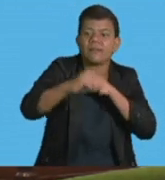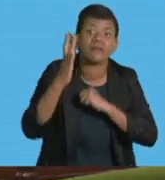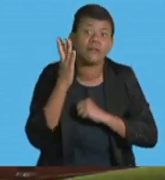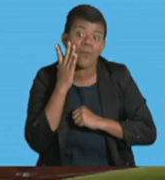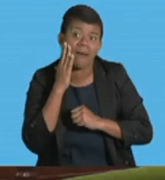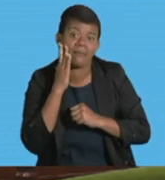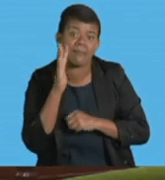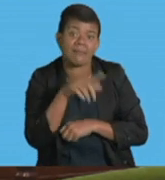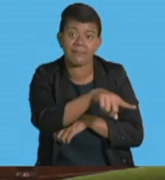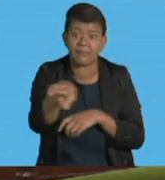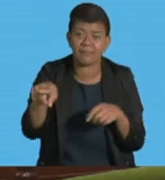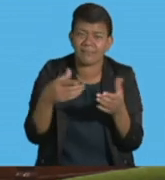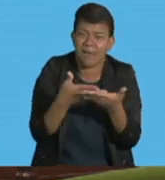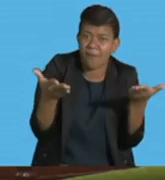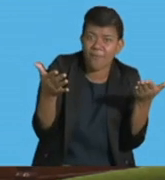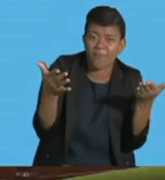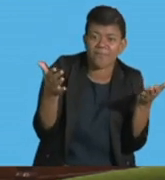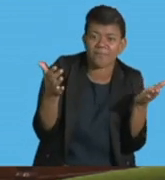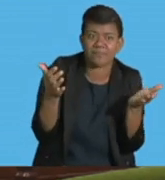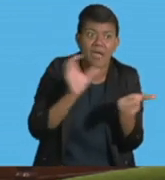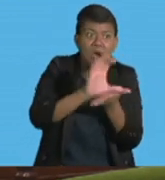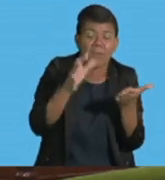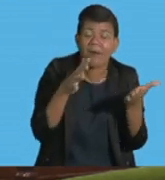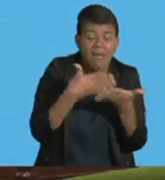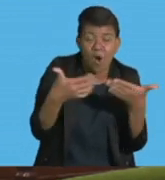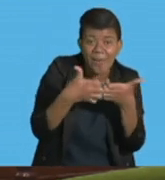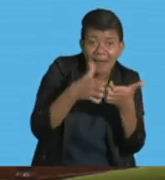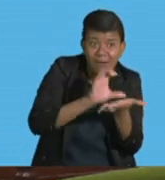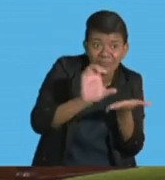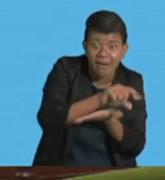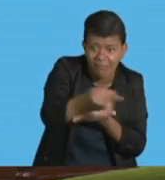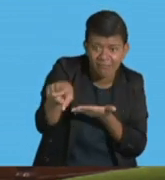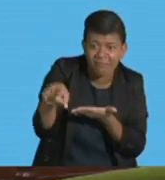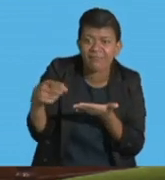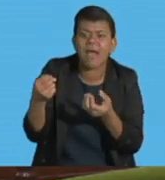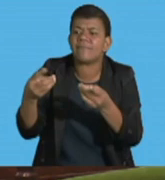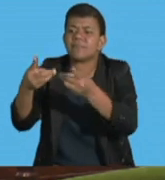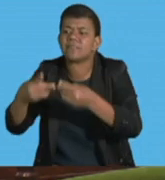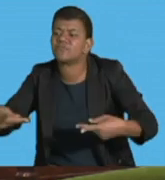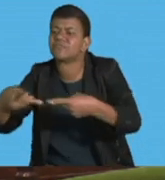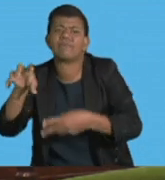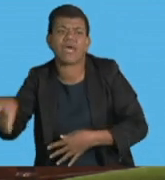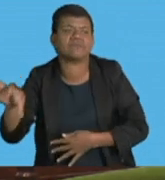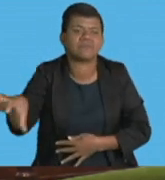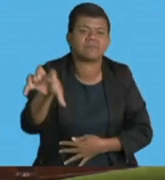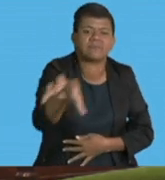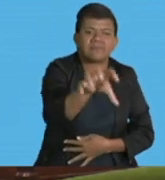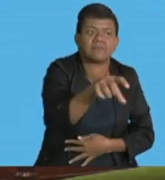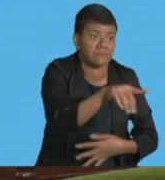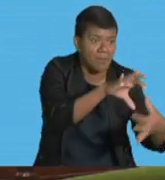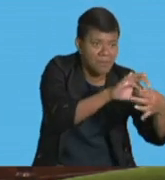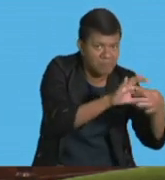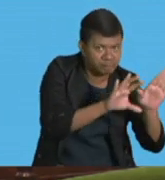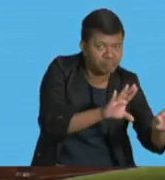many counsellors we can appoint to meet school needs on a district basis or cluster basis. In addition, Mr. Speaker said, we